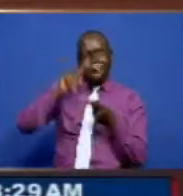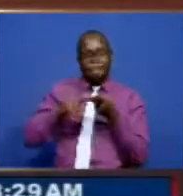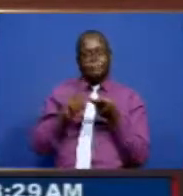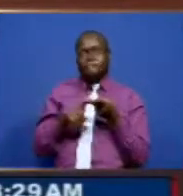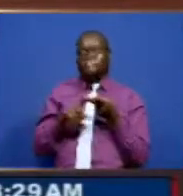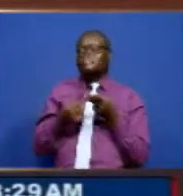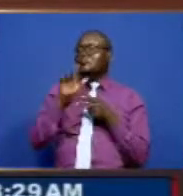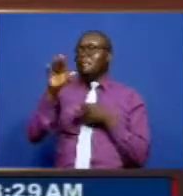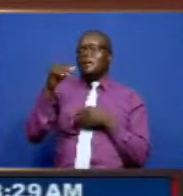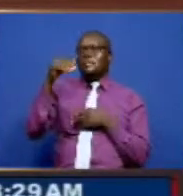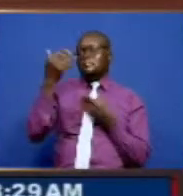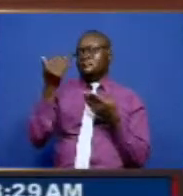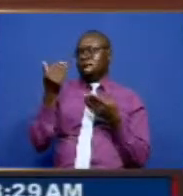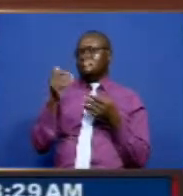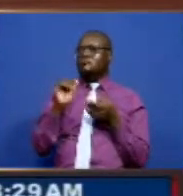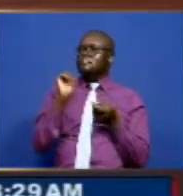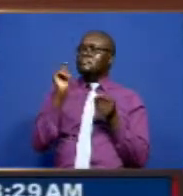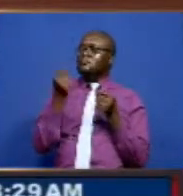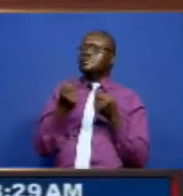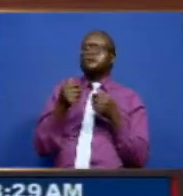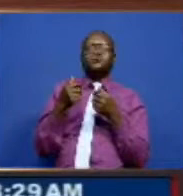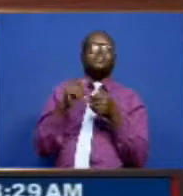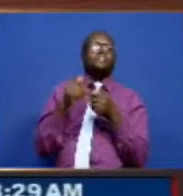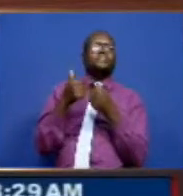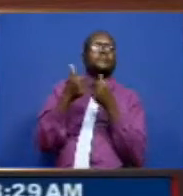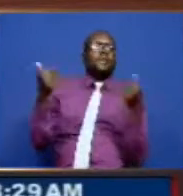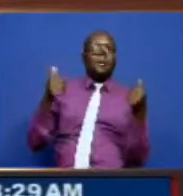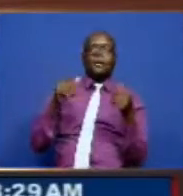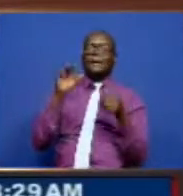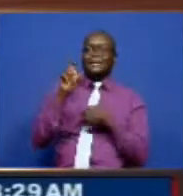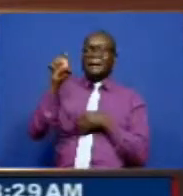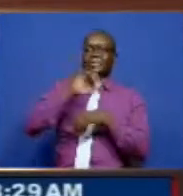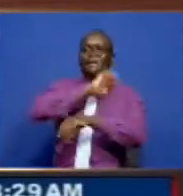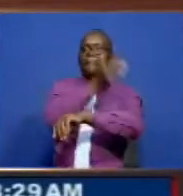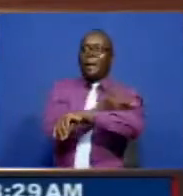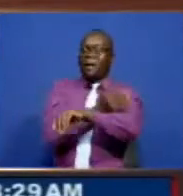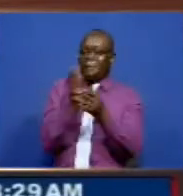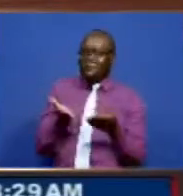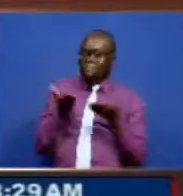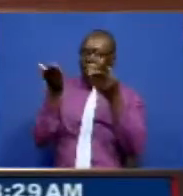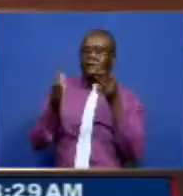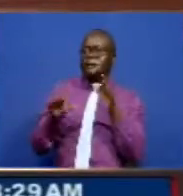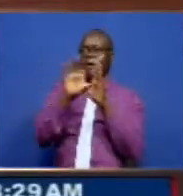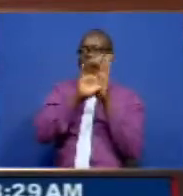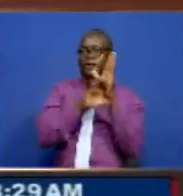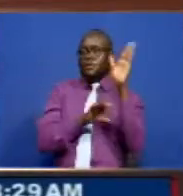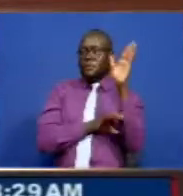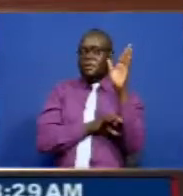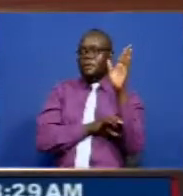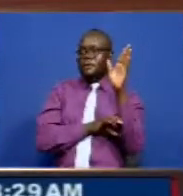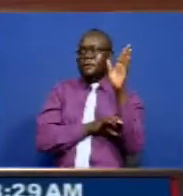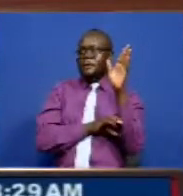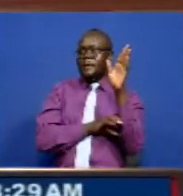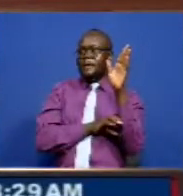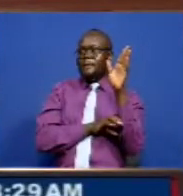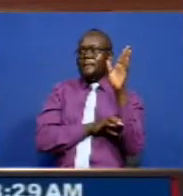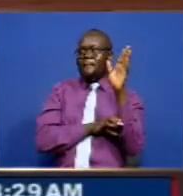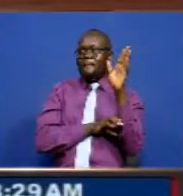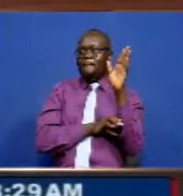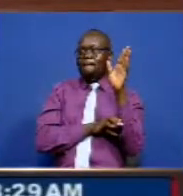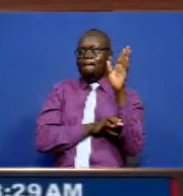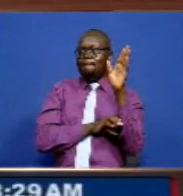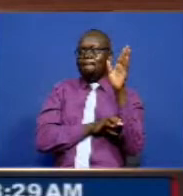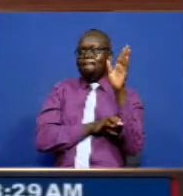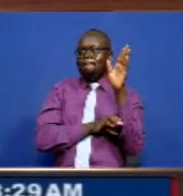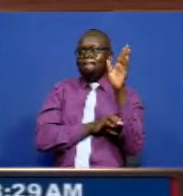his decision to relinquish the executive powers vested on him constitutionally and derived from the people